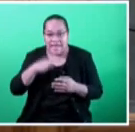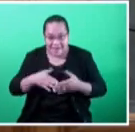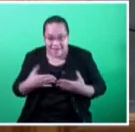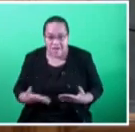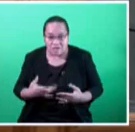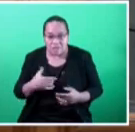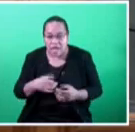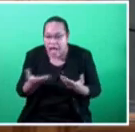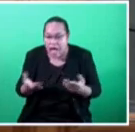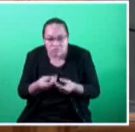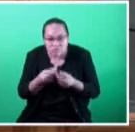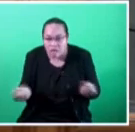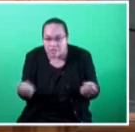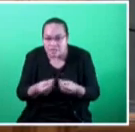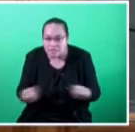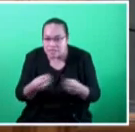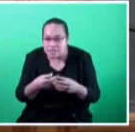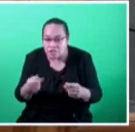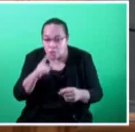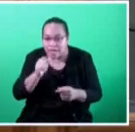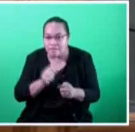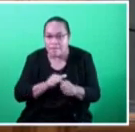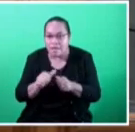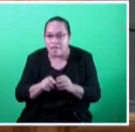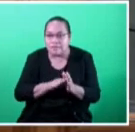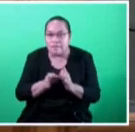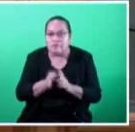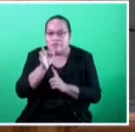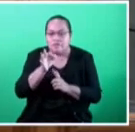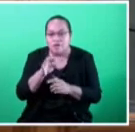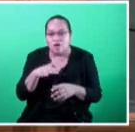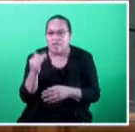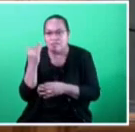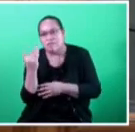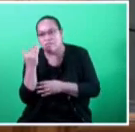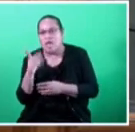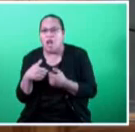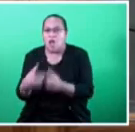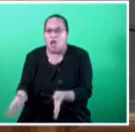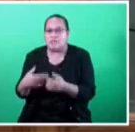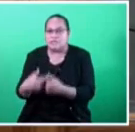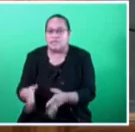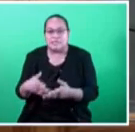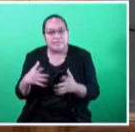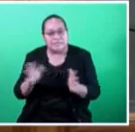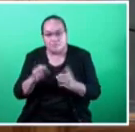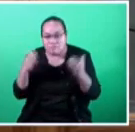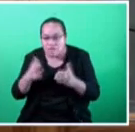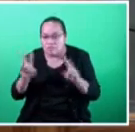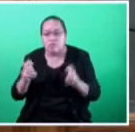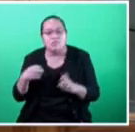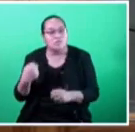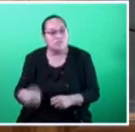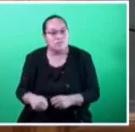necessary intervention to better our adaptive capacity rather than eliminating on the economic loss during floods. Honourable